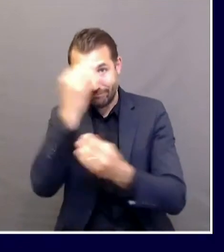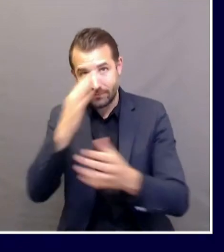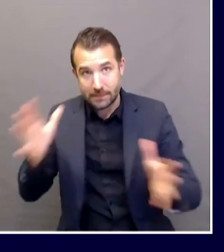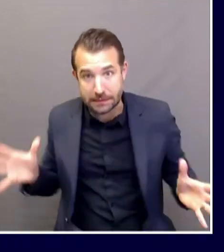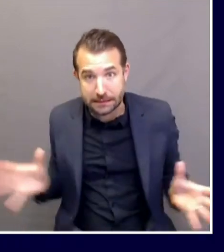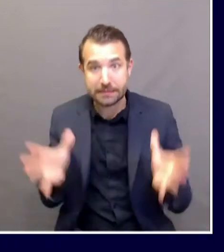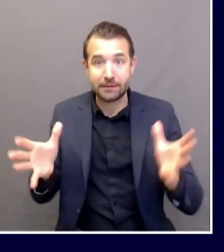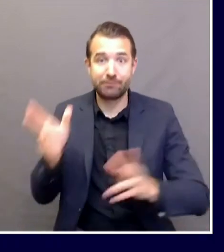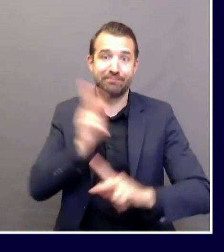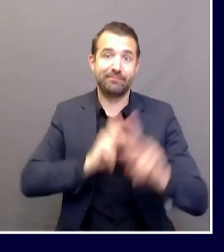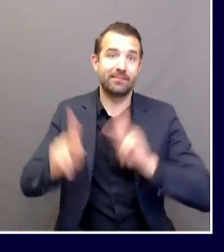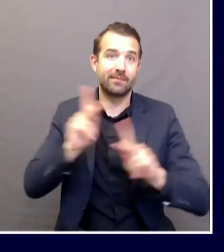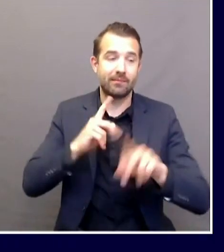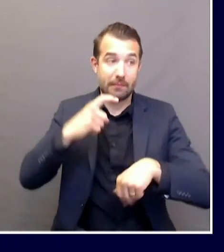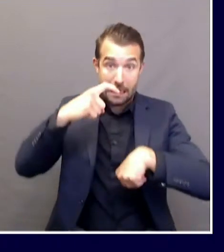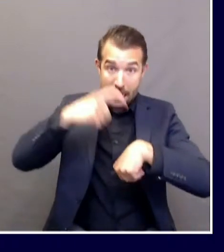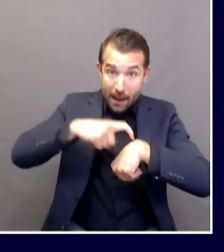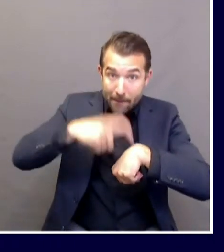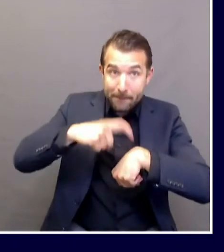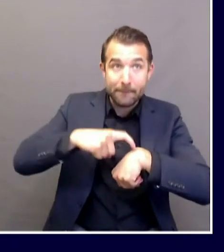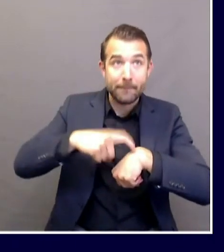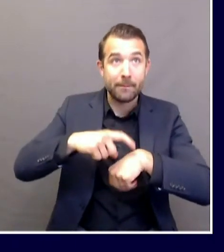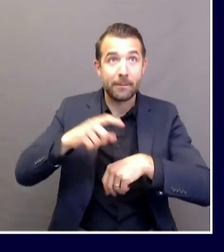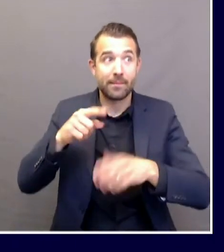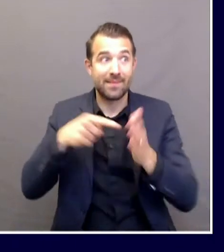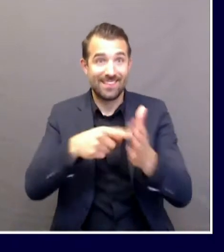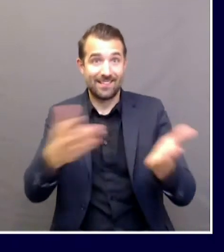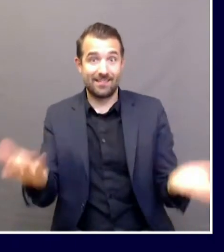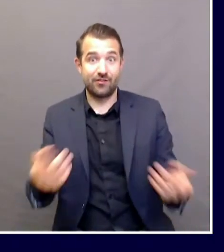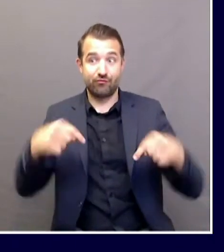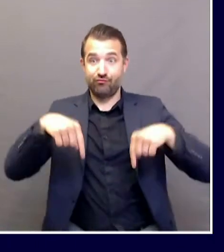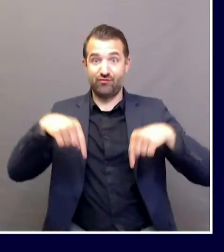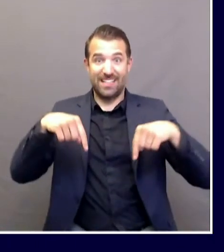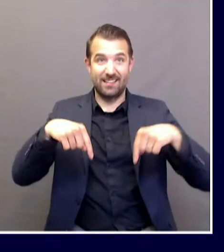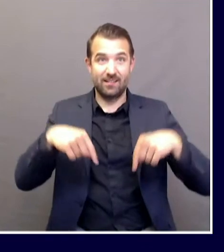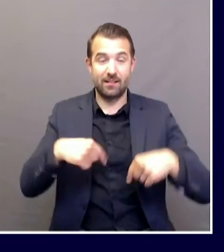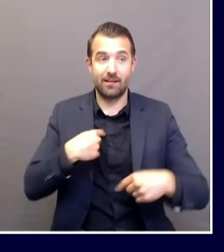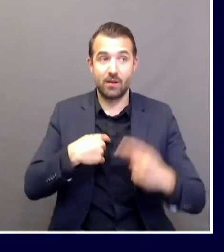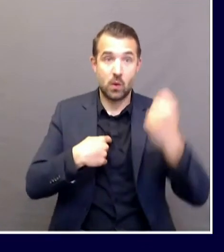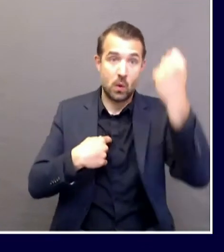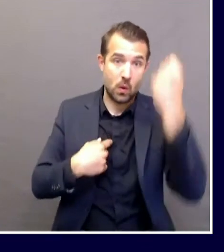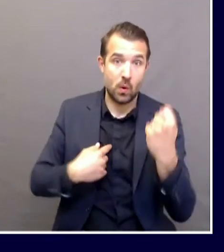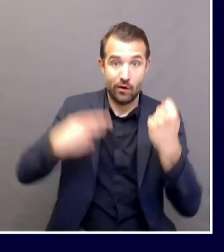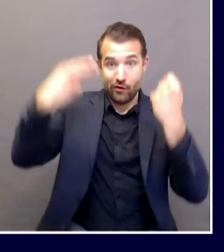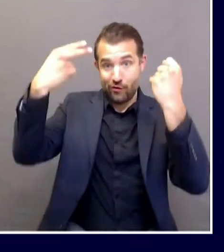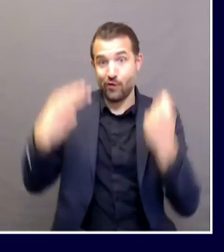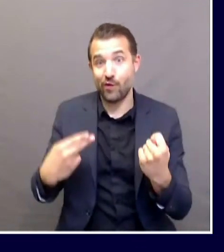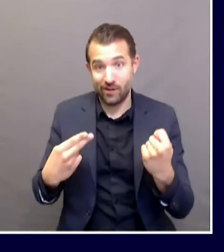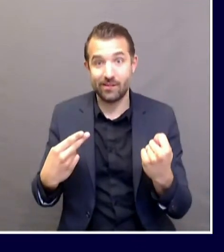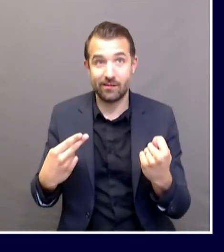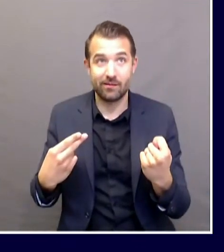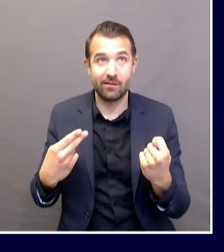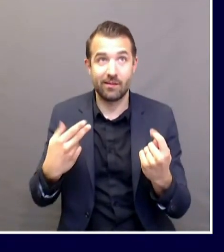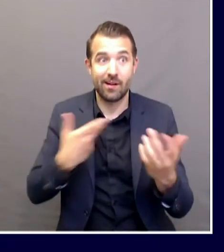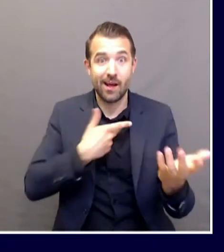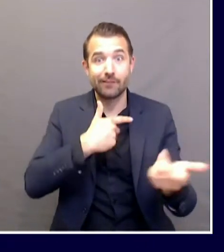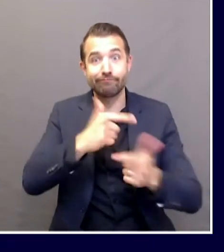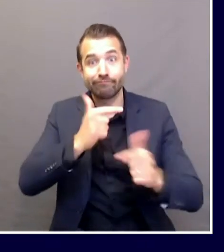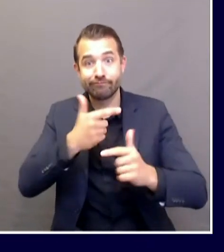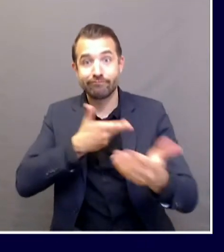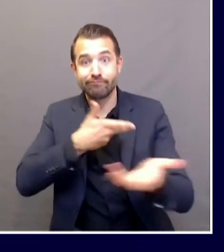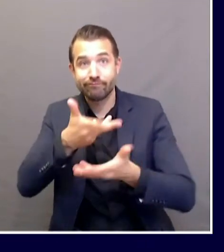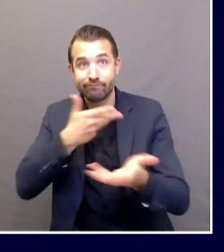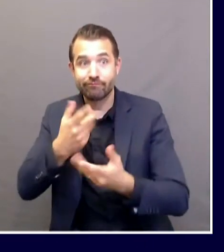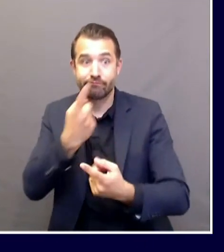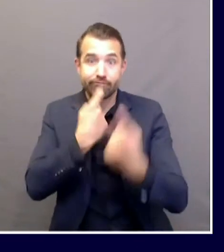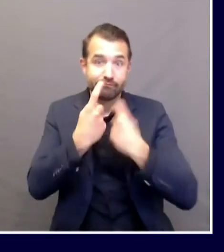questions that folks have raised with us to answer them directly. We've got a campaign that's going on social media where folks can pose questions at